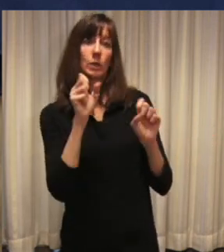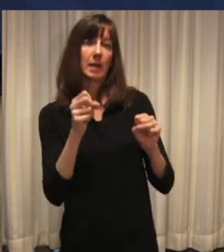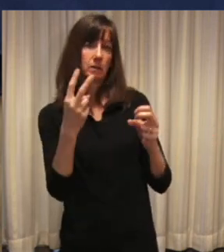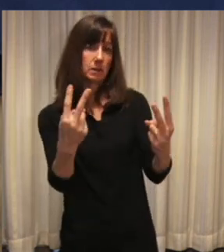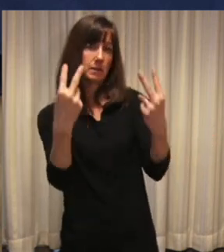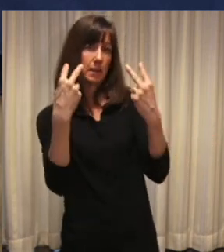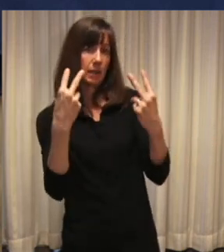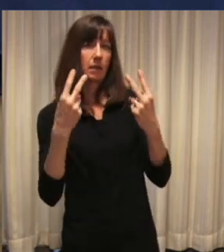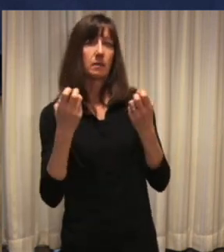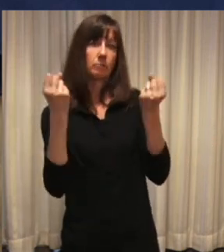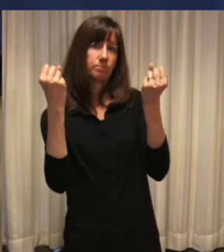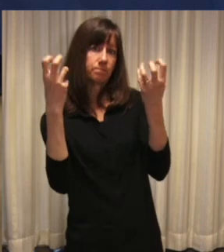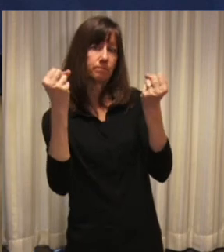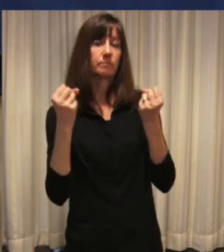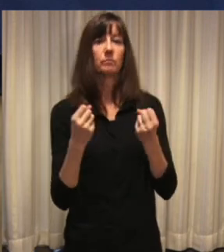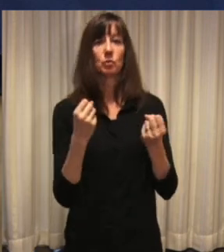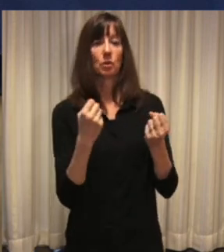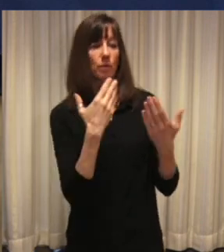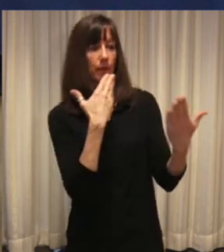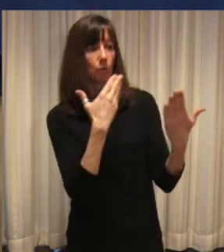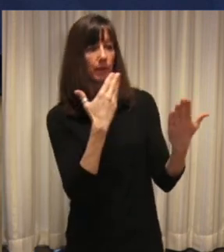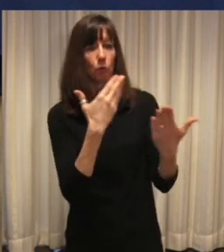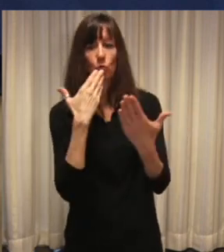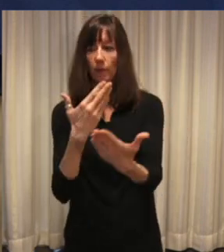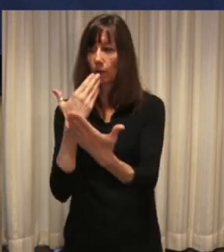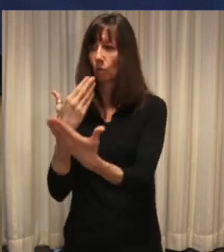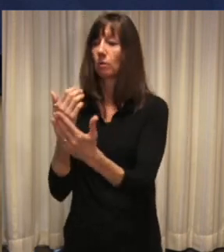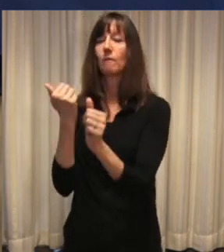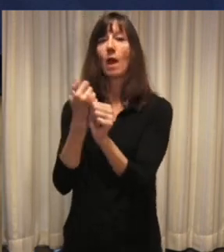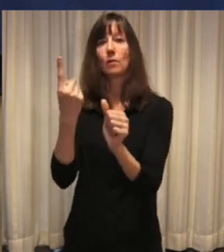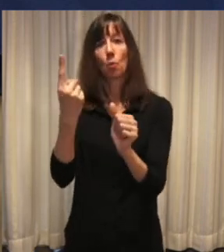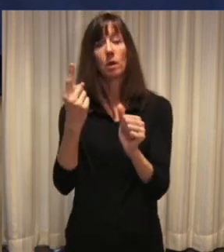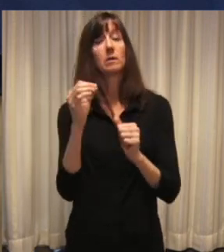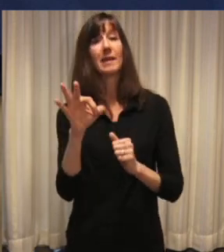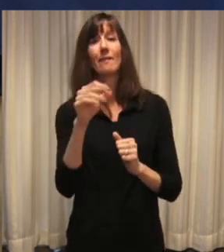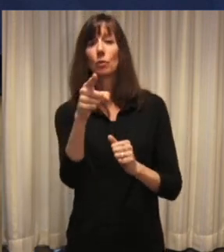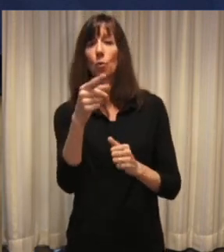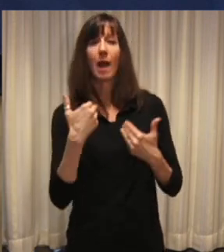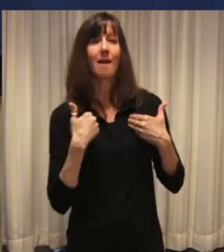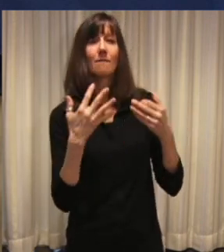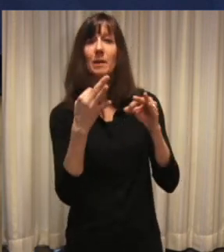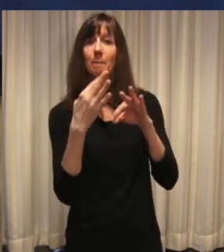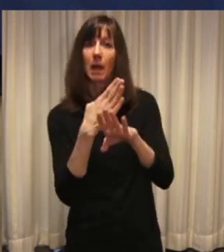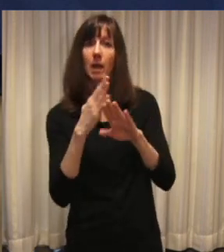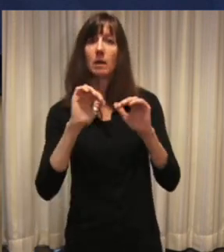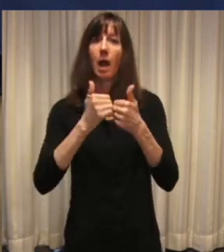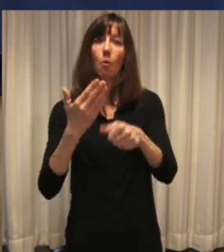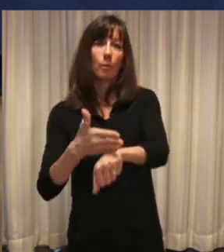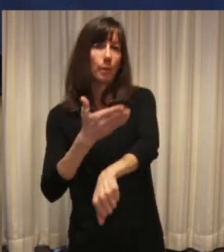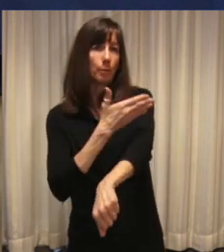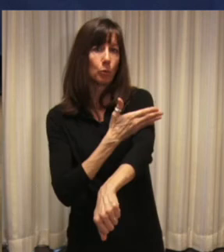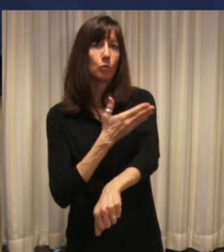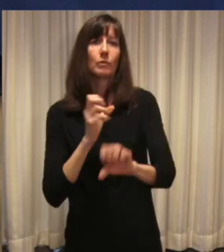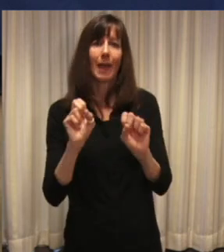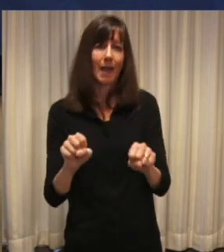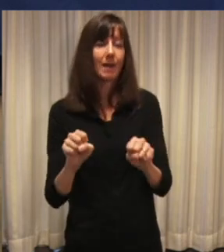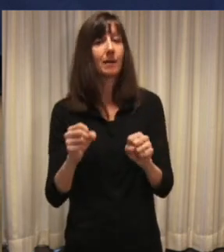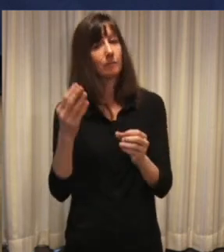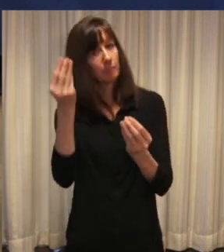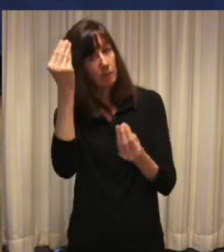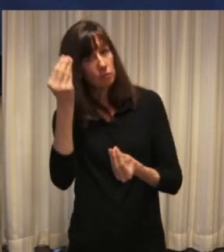you. If you have feedback for how we can get better, please let us know. In the meantime, hang in